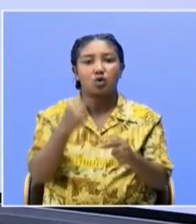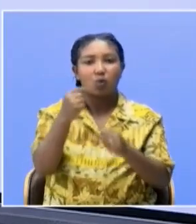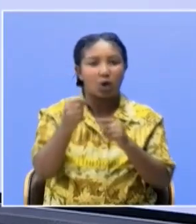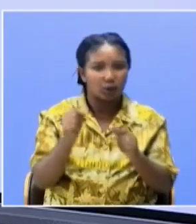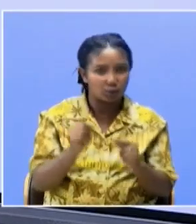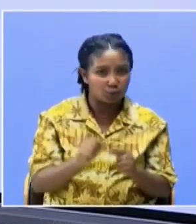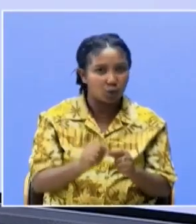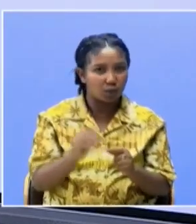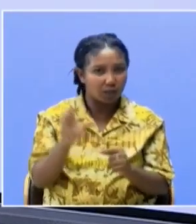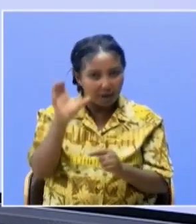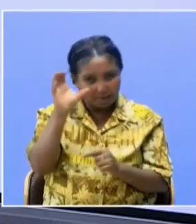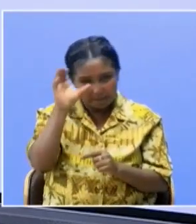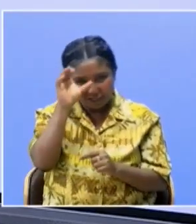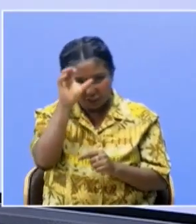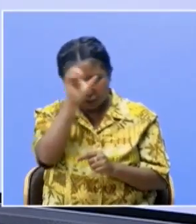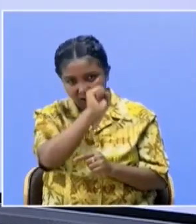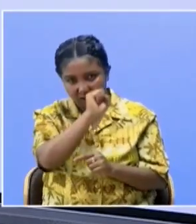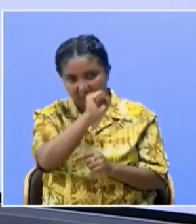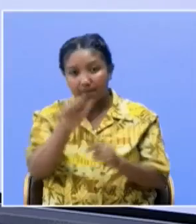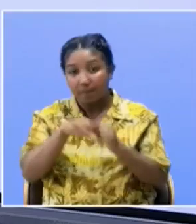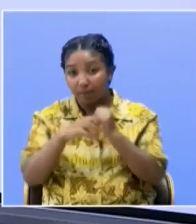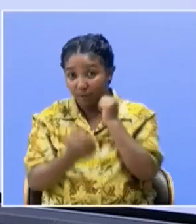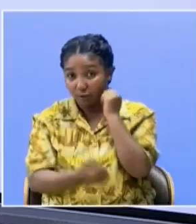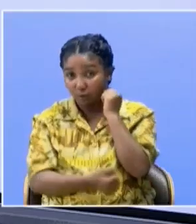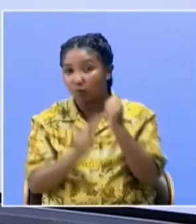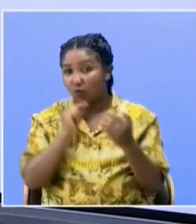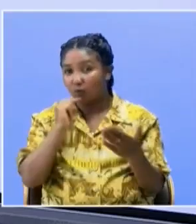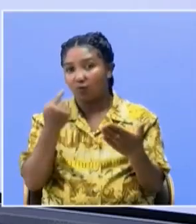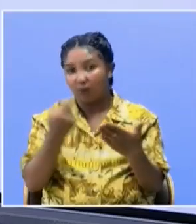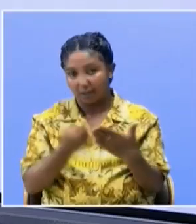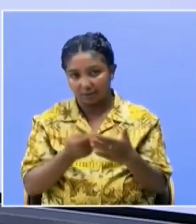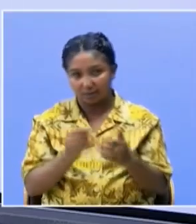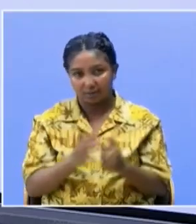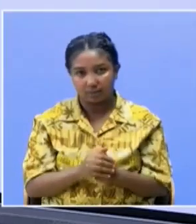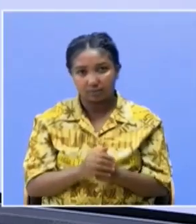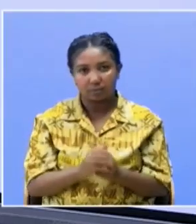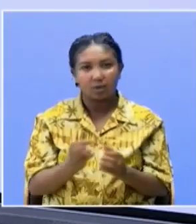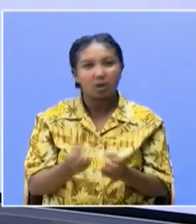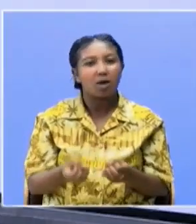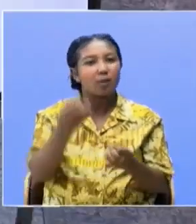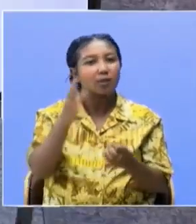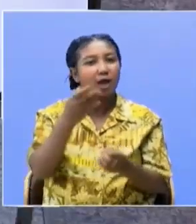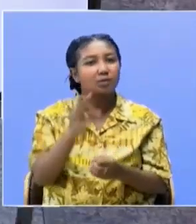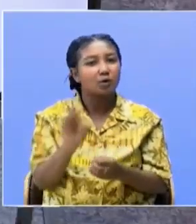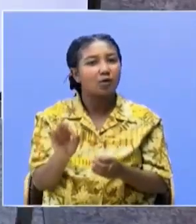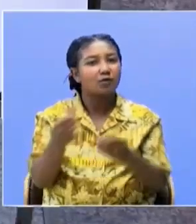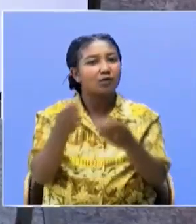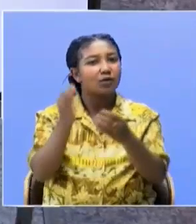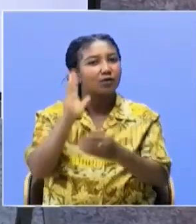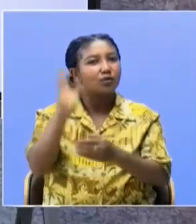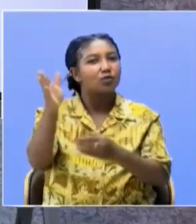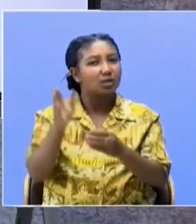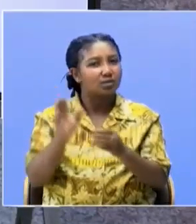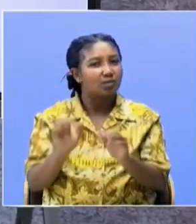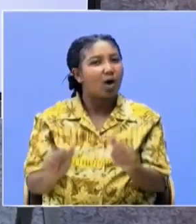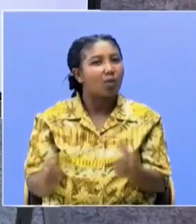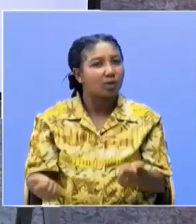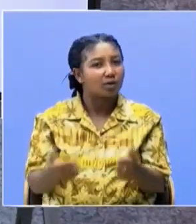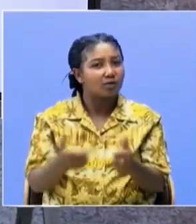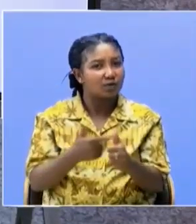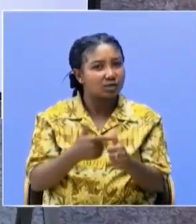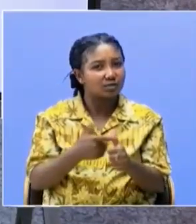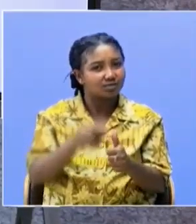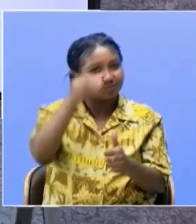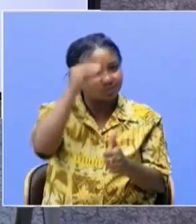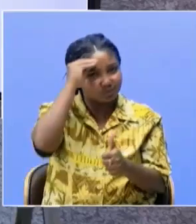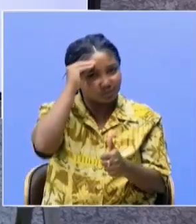our predictions that are based on facts. How many types of making futures do we see? At first we have